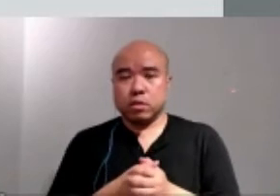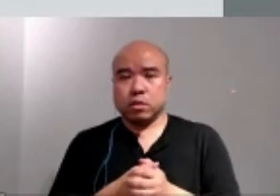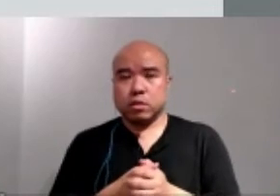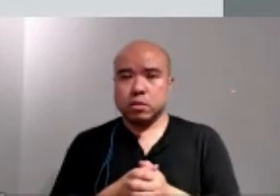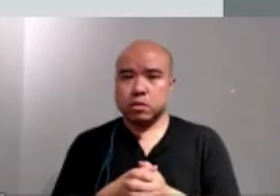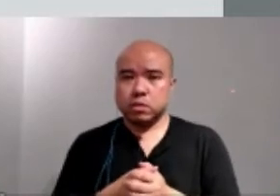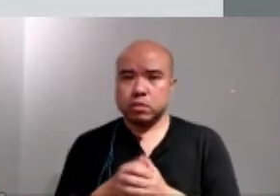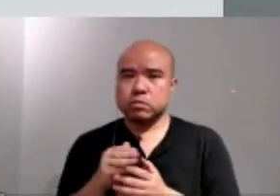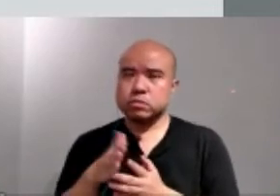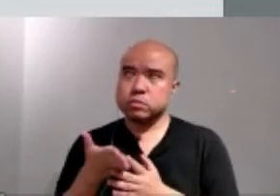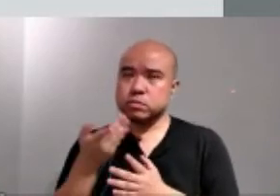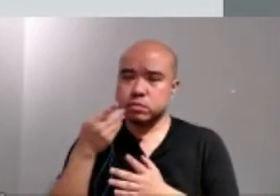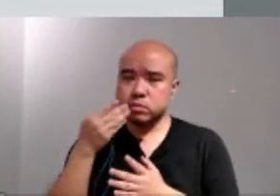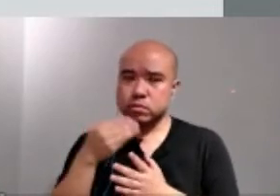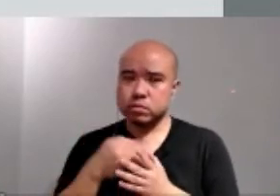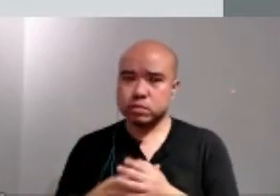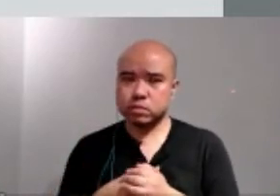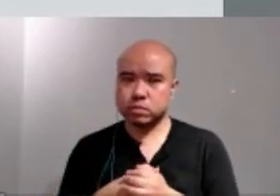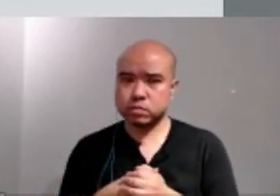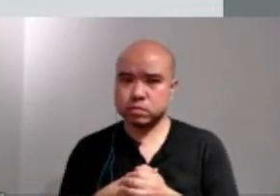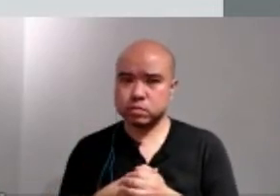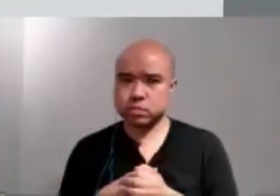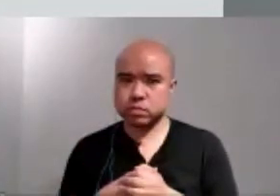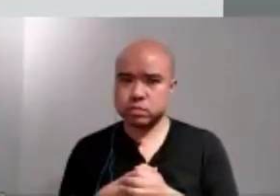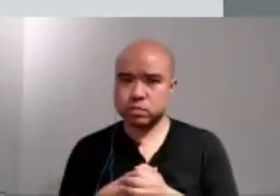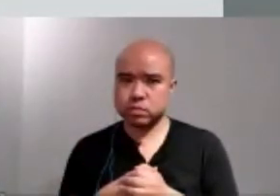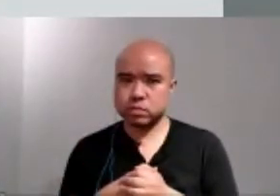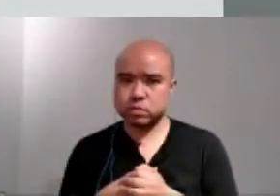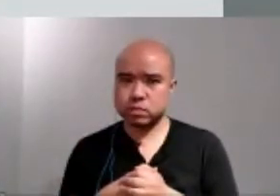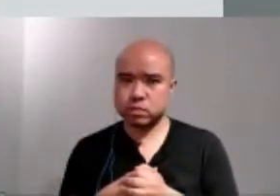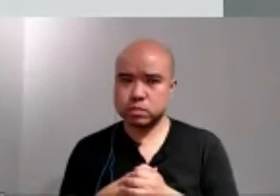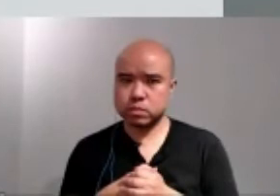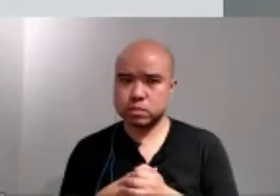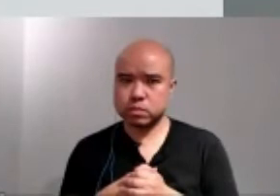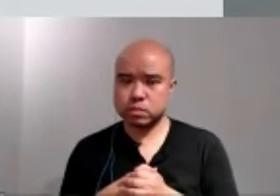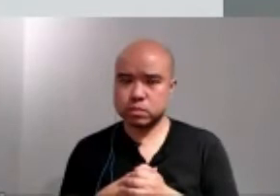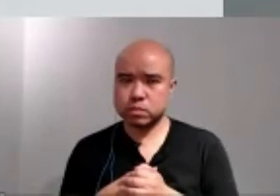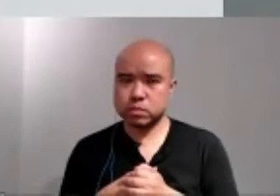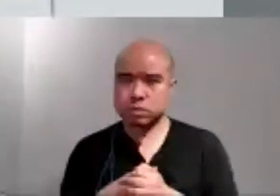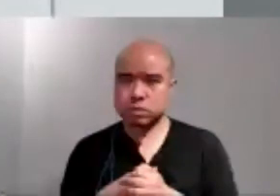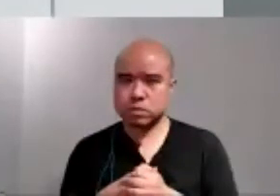However, Korea defines it as follows according to the Social Economy Promotion Plan